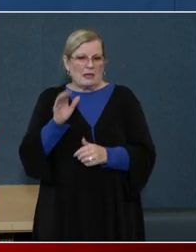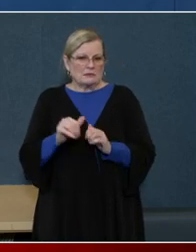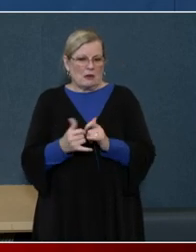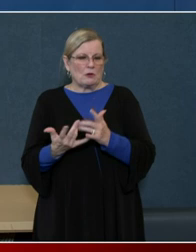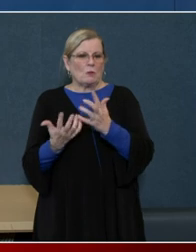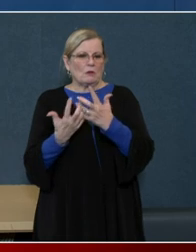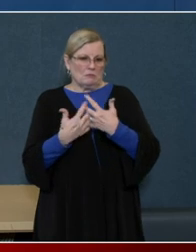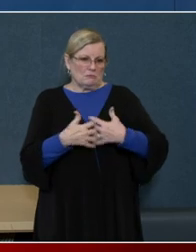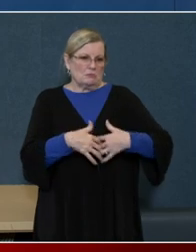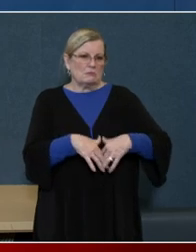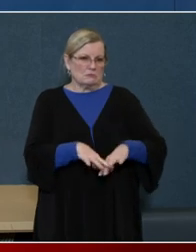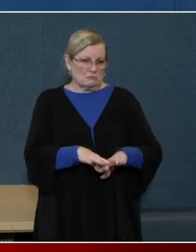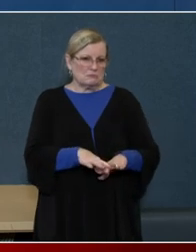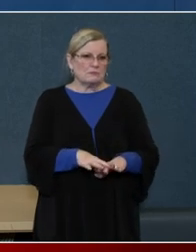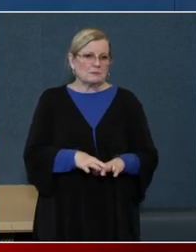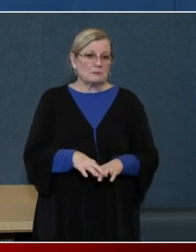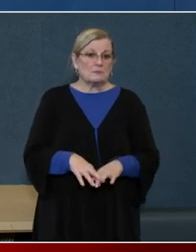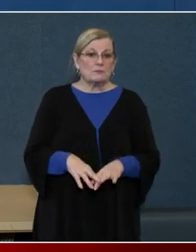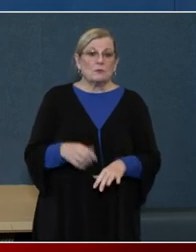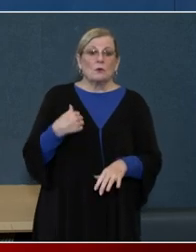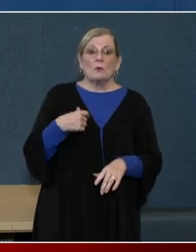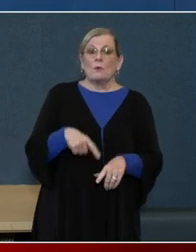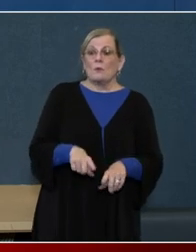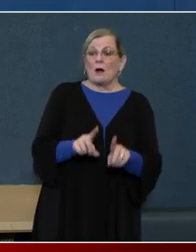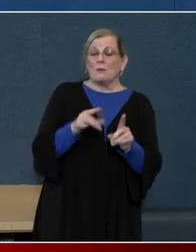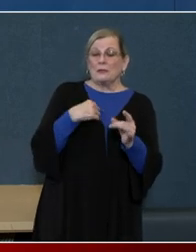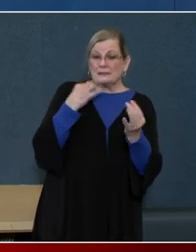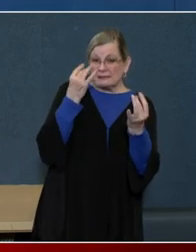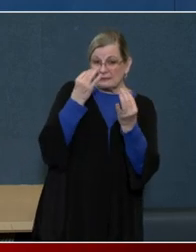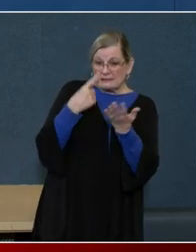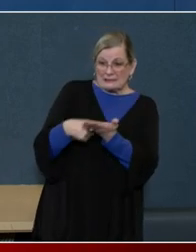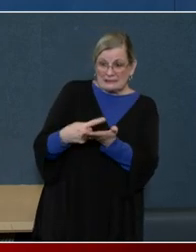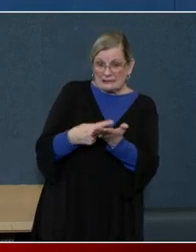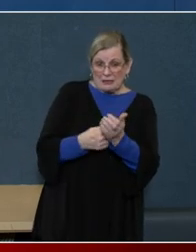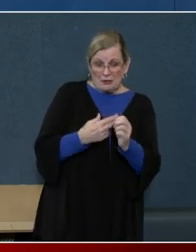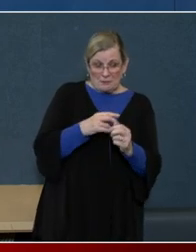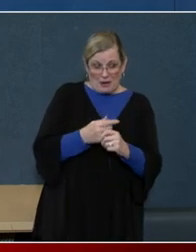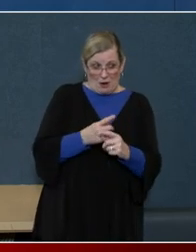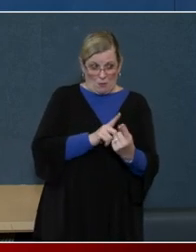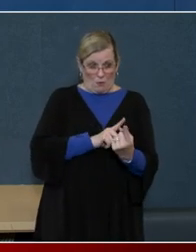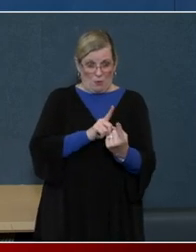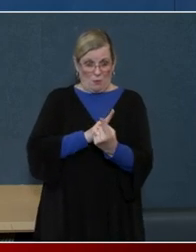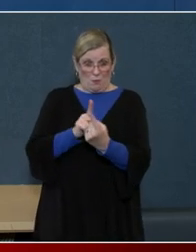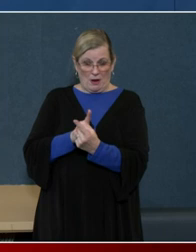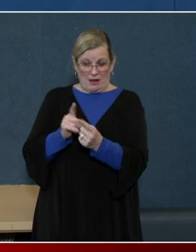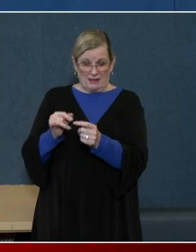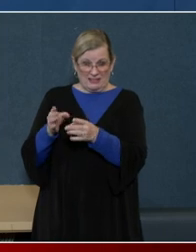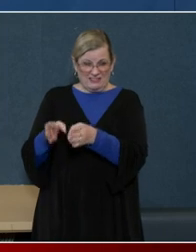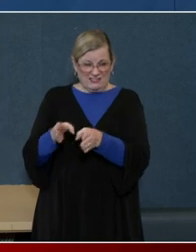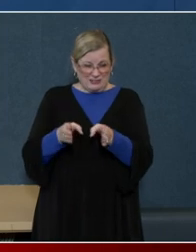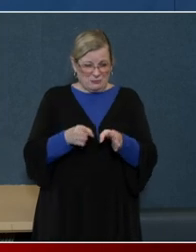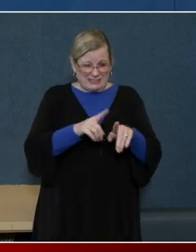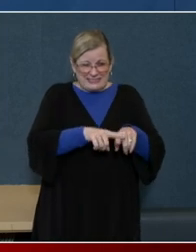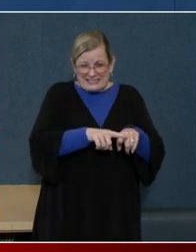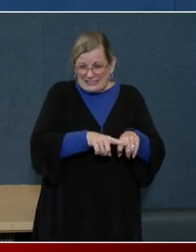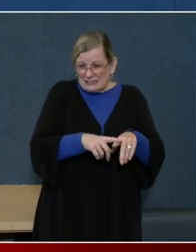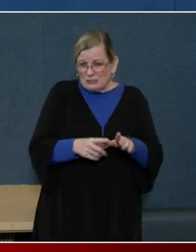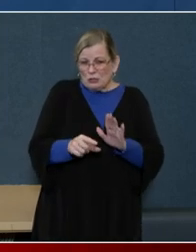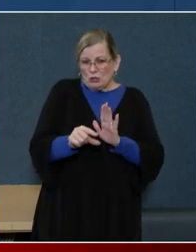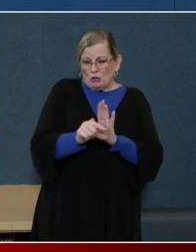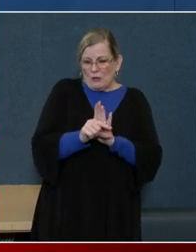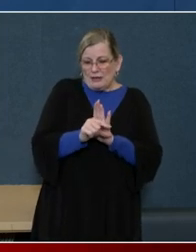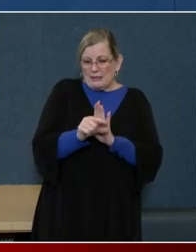about our in-person learning that these are organized by grade level. And so it is one